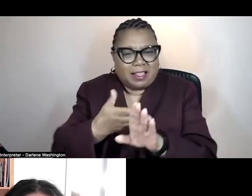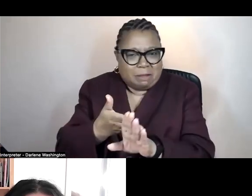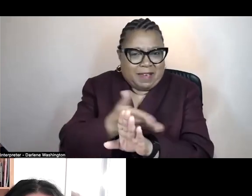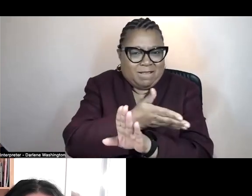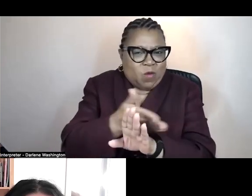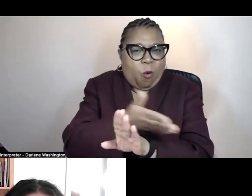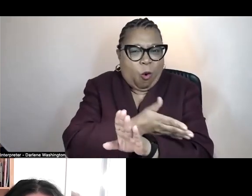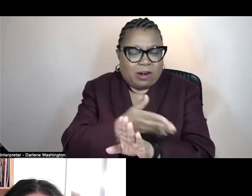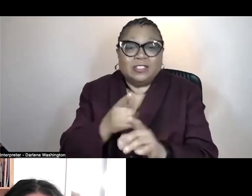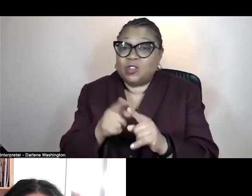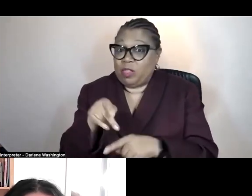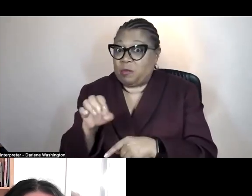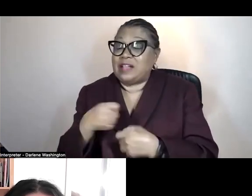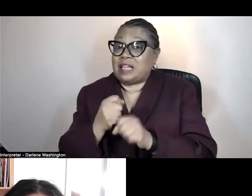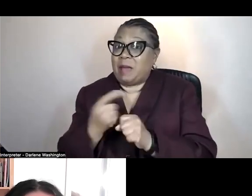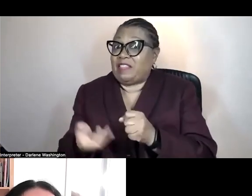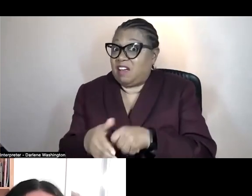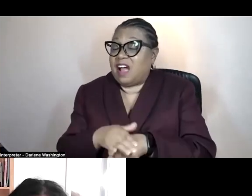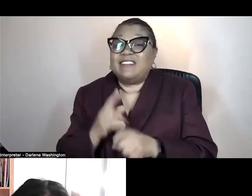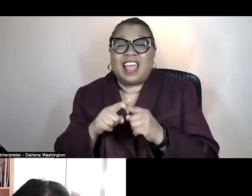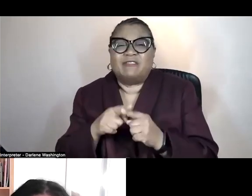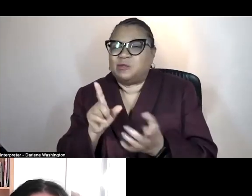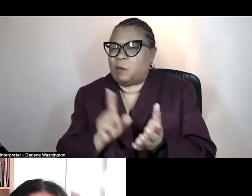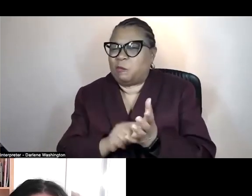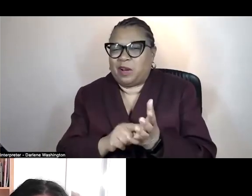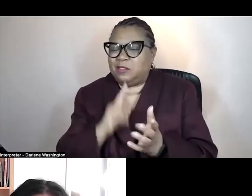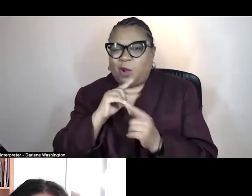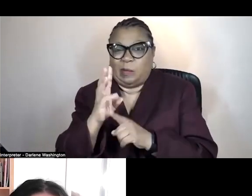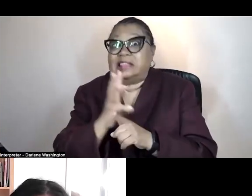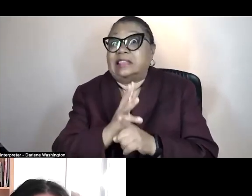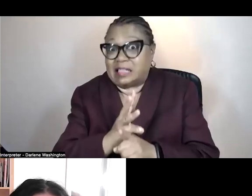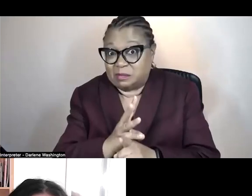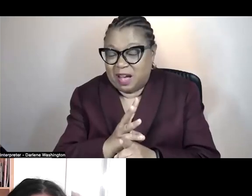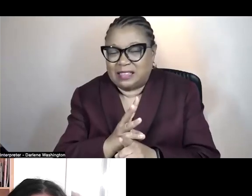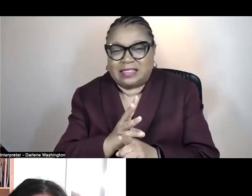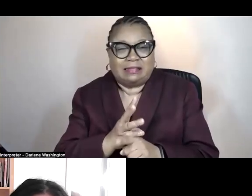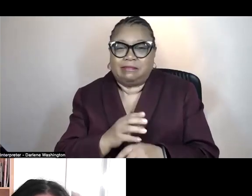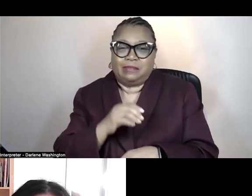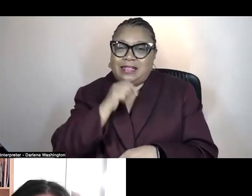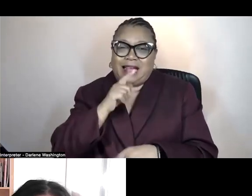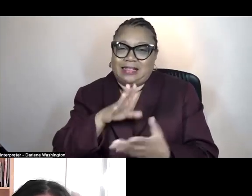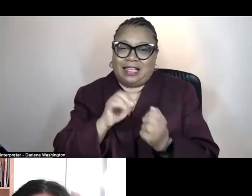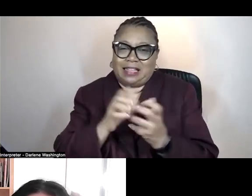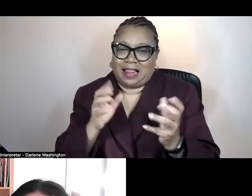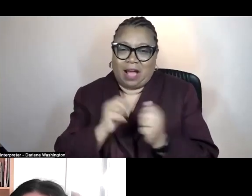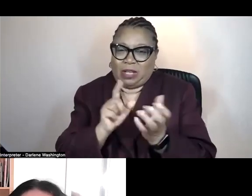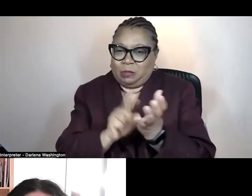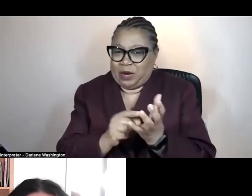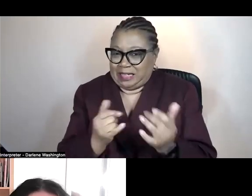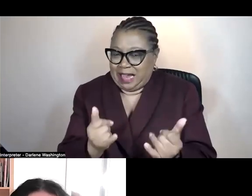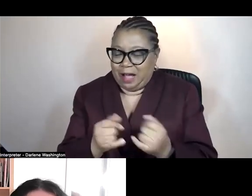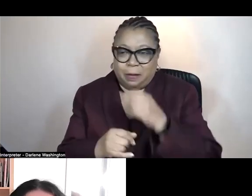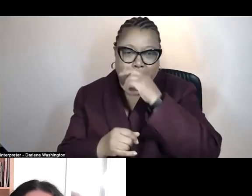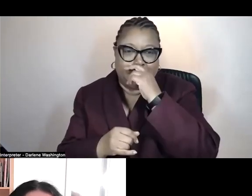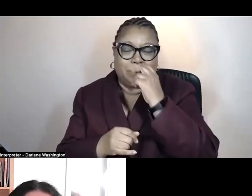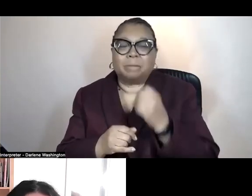before, so that the press can make their coverage. If it's for print, you're talking 6 months, but we're not dealing so much with print now.